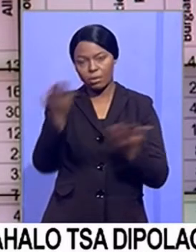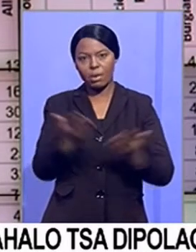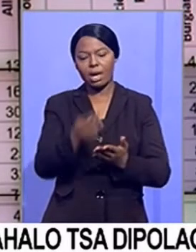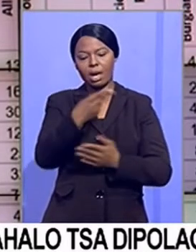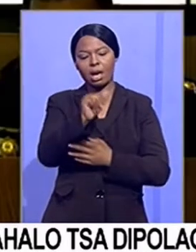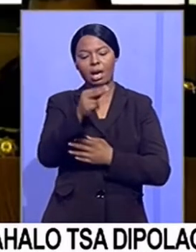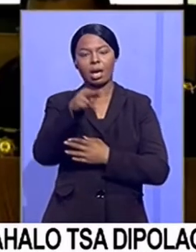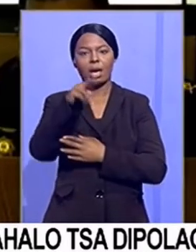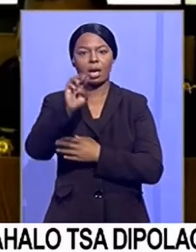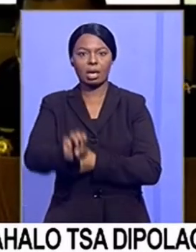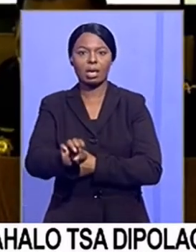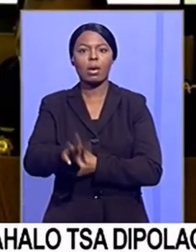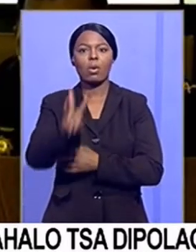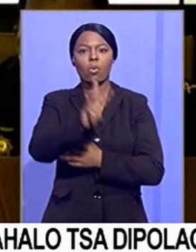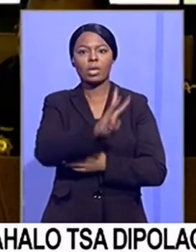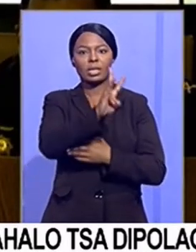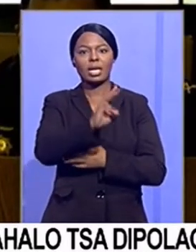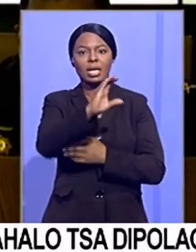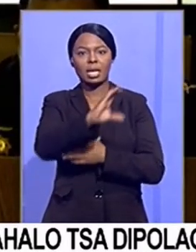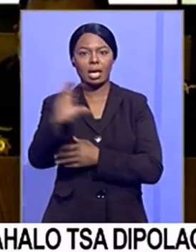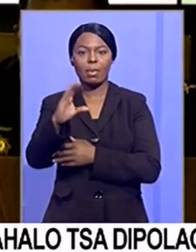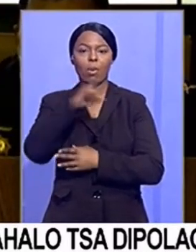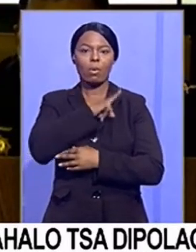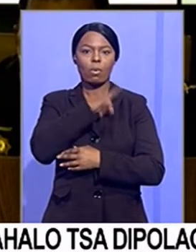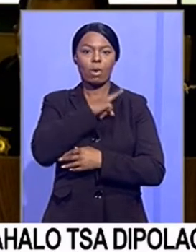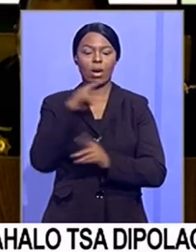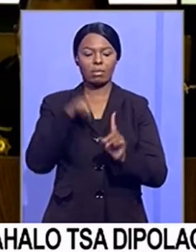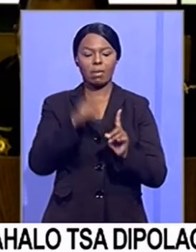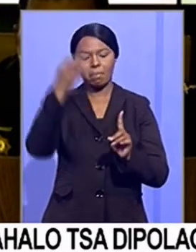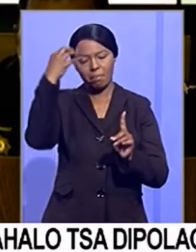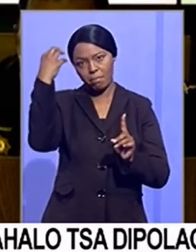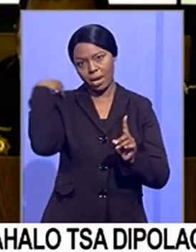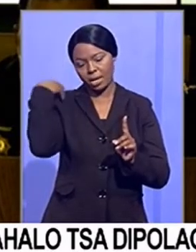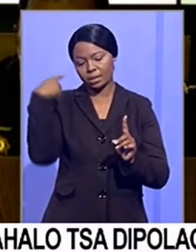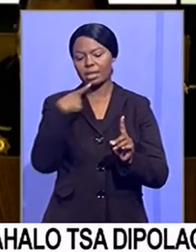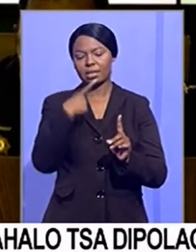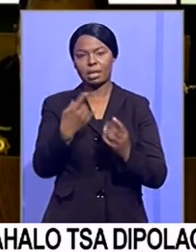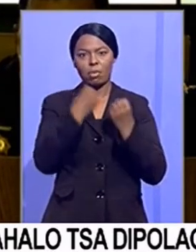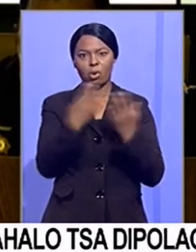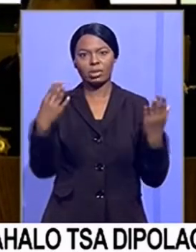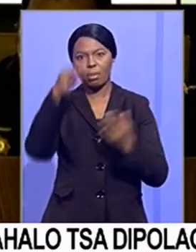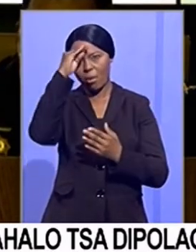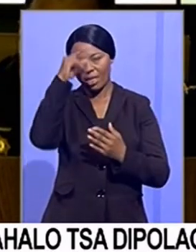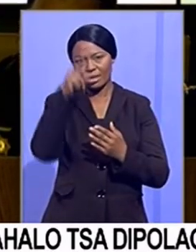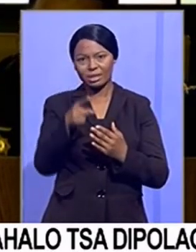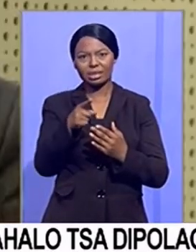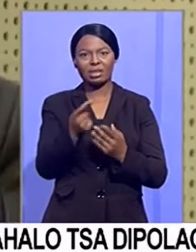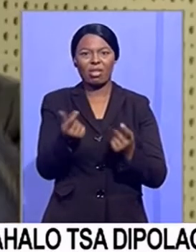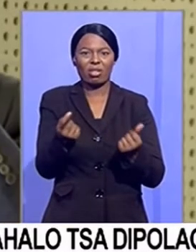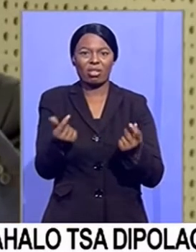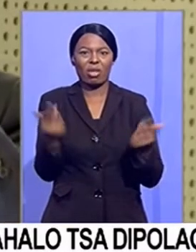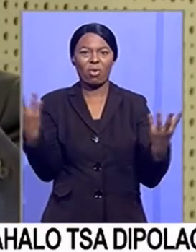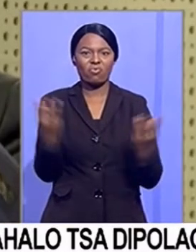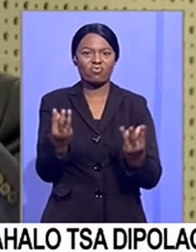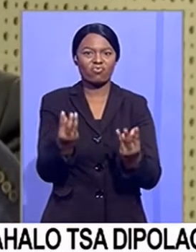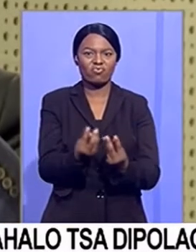Cape. Tona re seno se baka ke dipalo-palo tse di kwa tlase tsa batlhankela ba sepodisi mo nageng. Somebody was